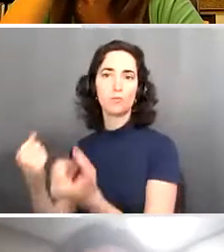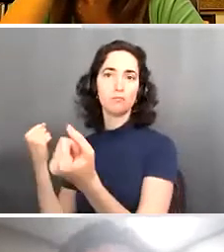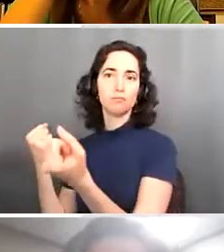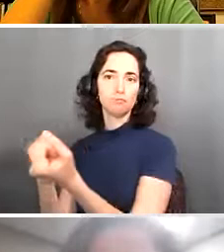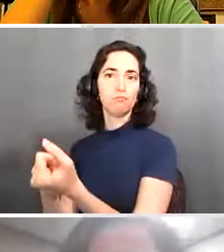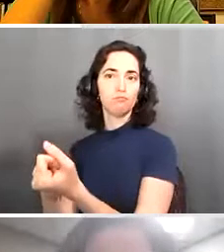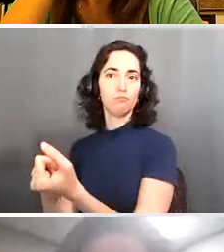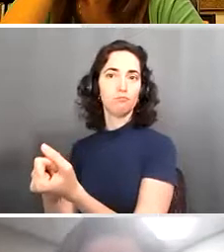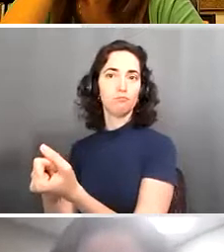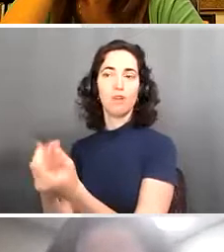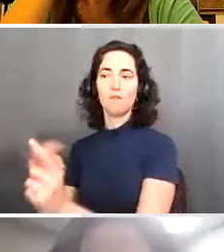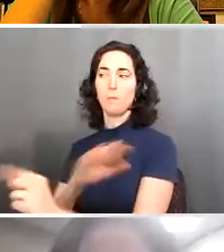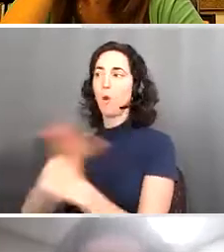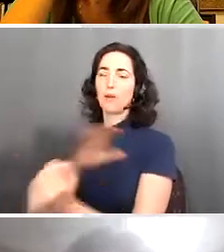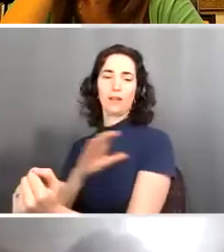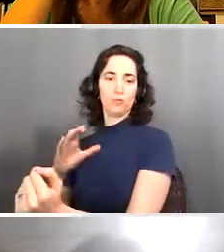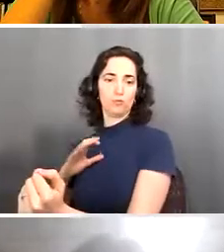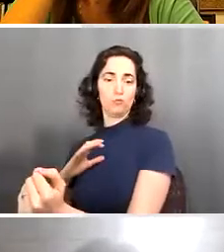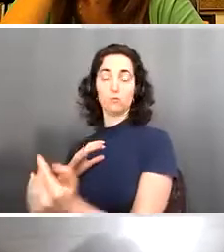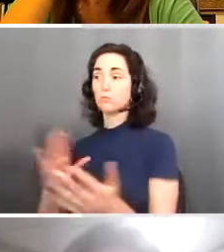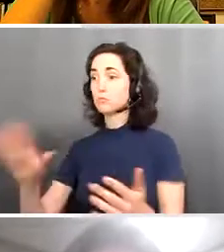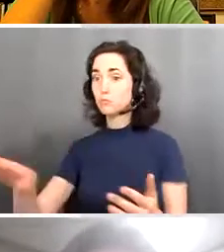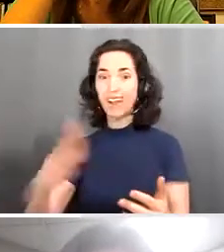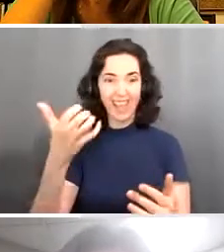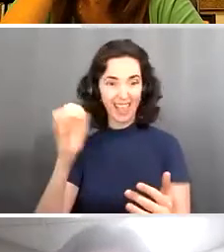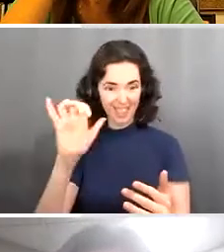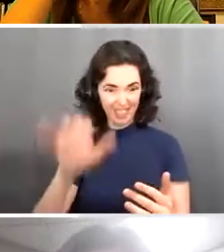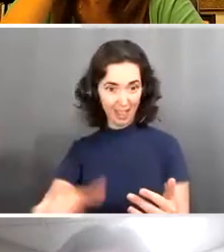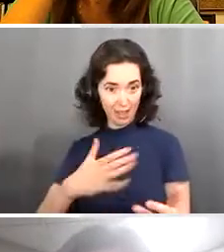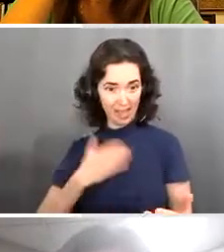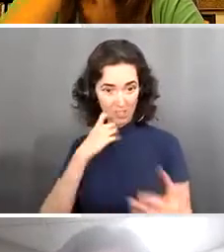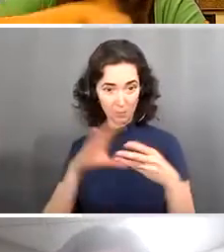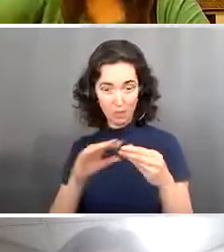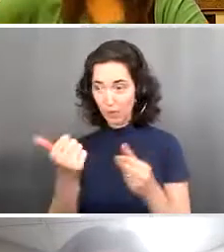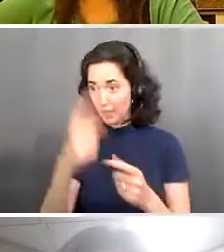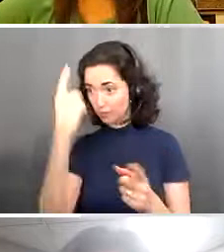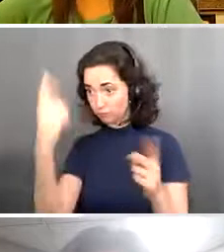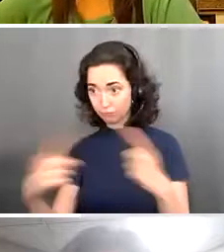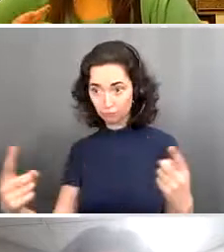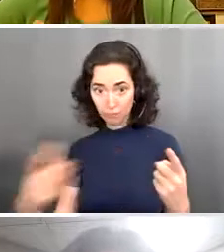get the support of the council. Is there any opposition to that?